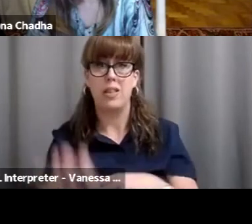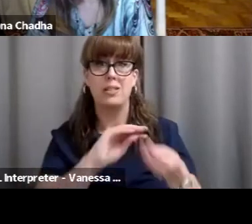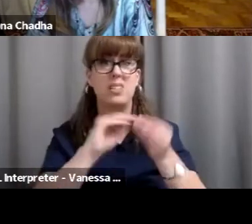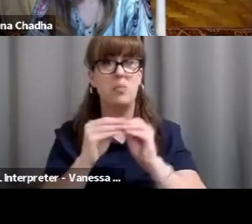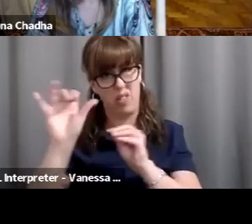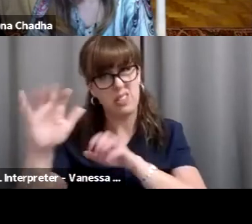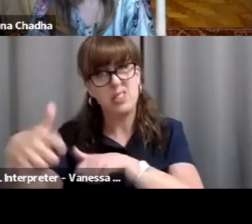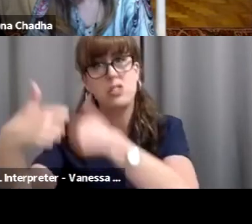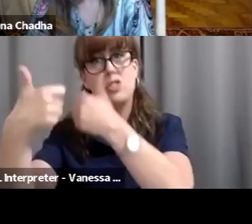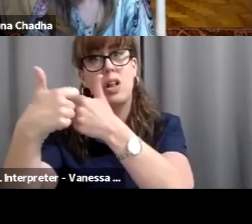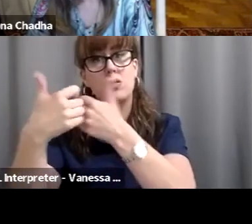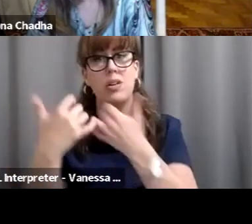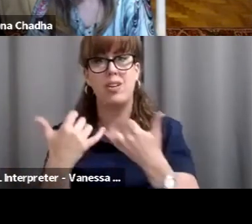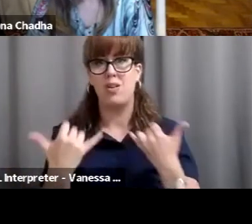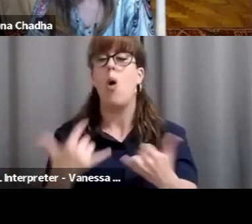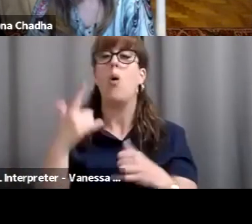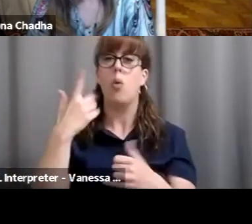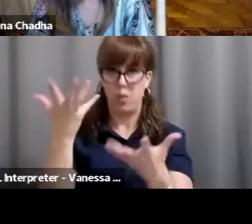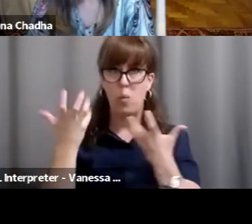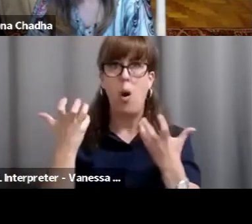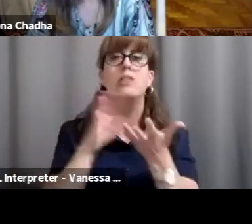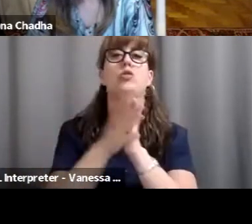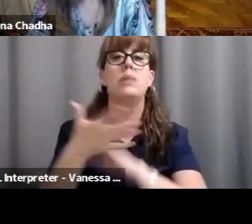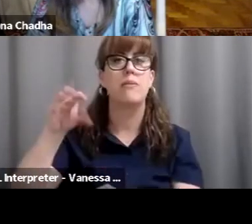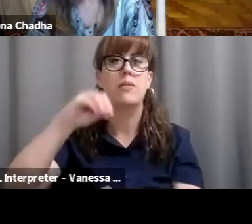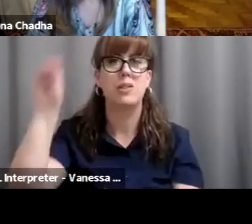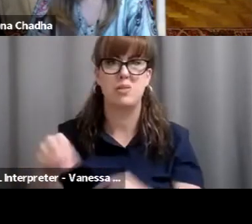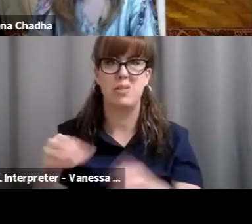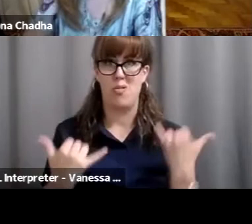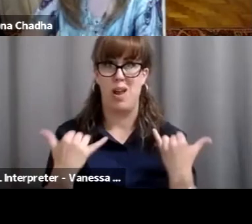We are around 25 now, but we'll get there.